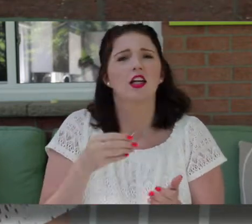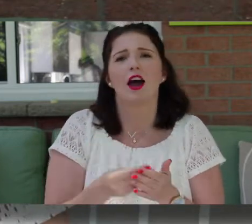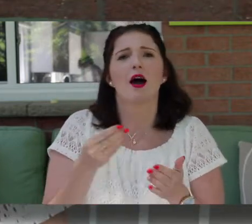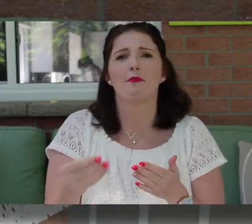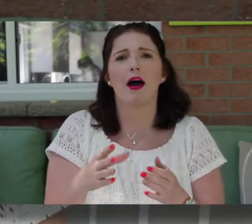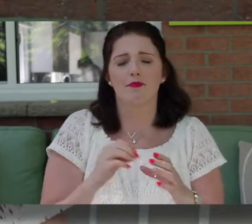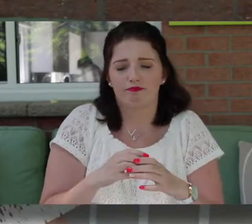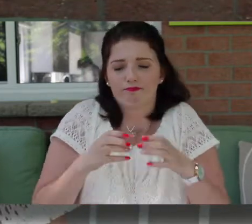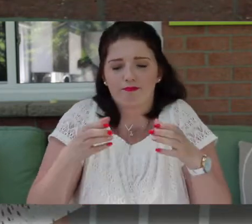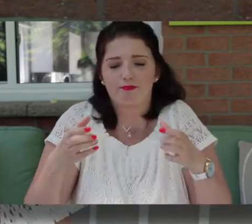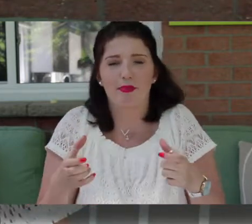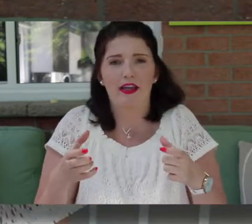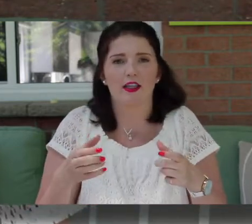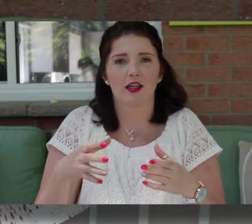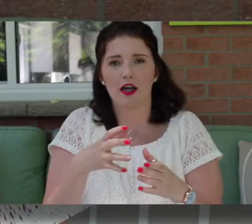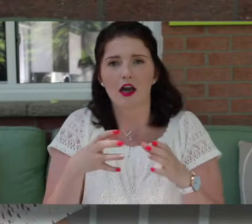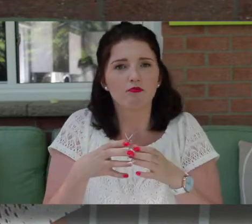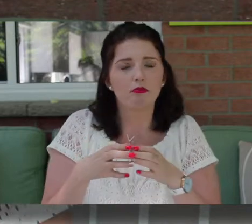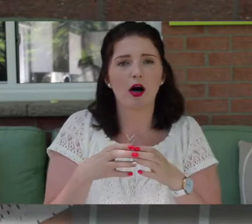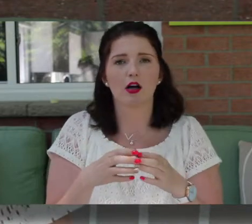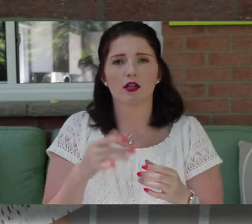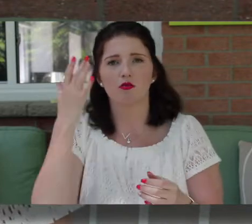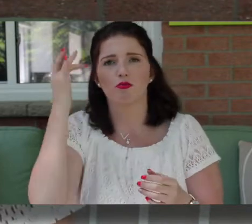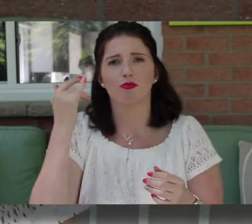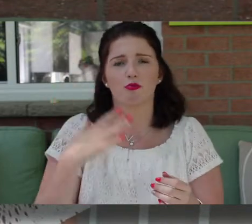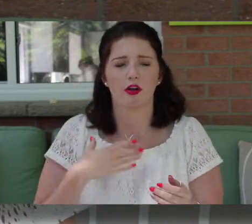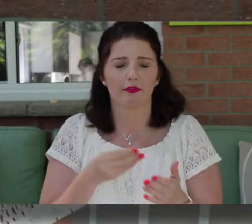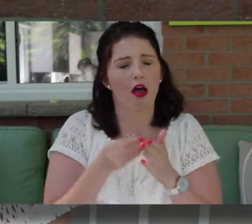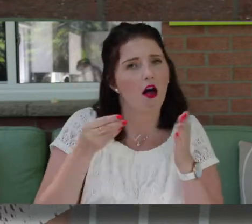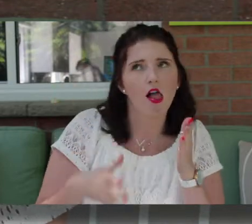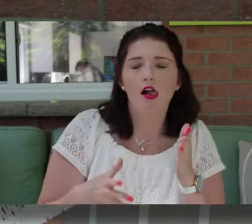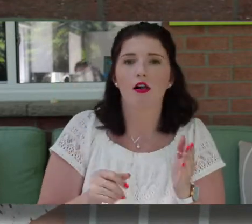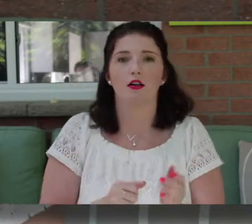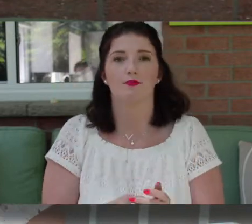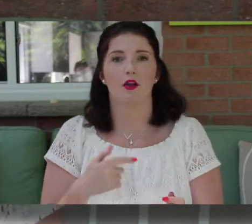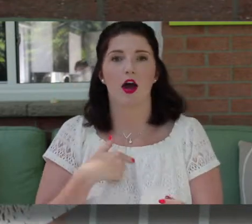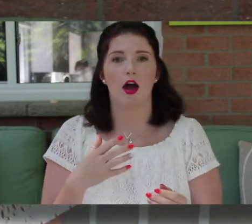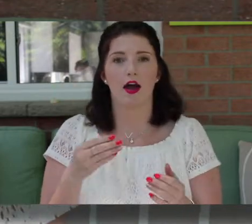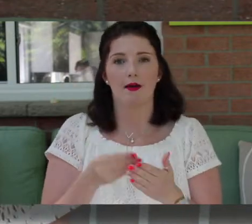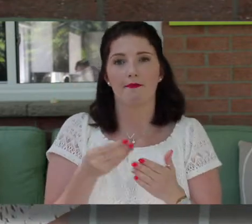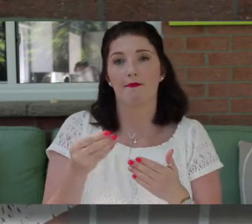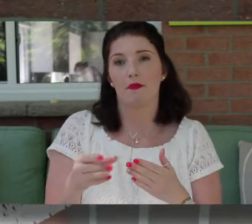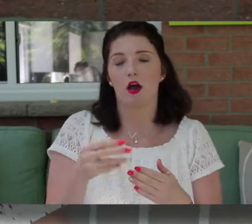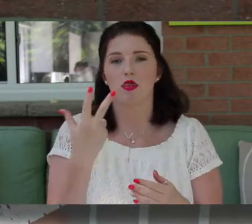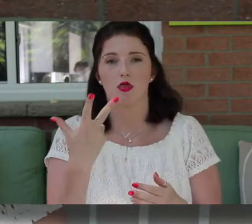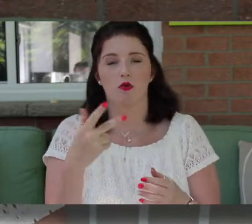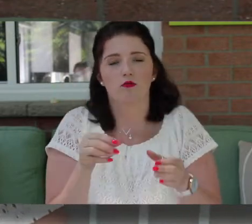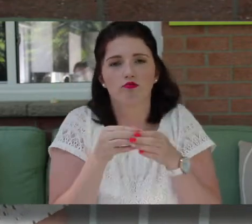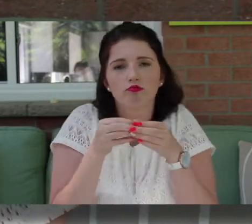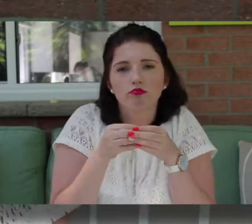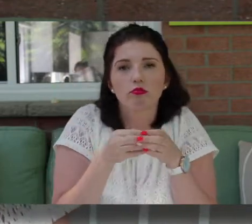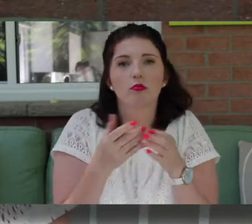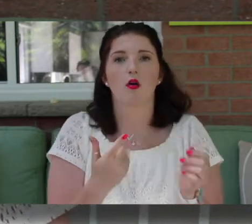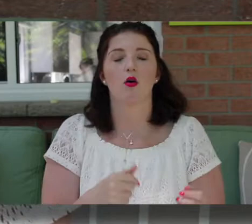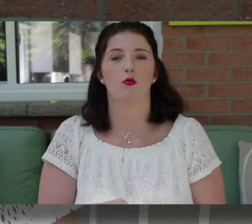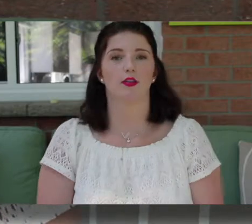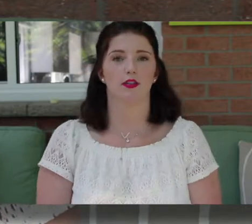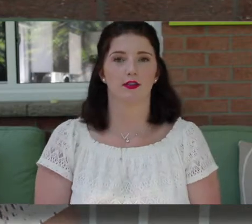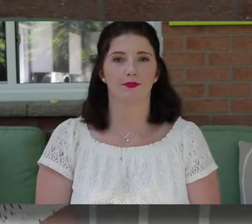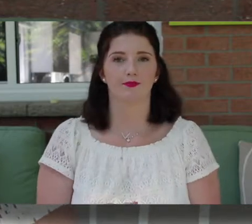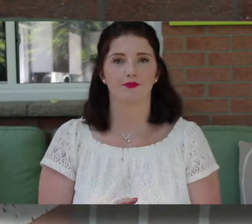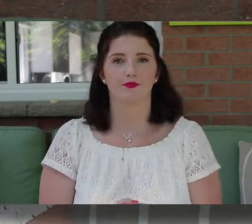ones just so I can kind of test out, see which ones I like best before I invest in one of the big ones because they are a little pricey here in